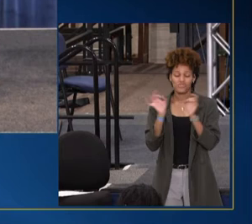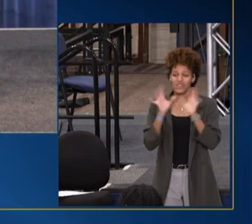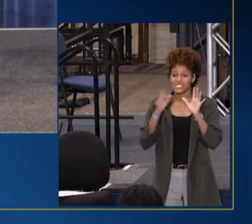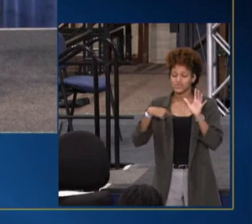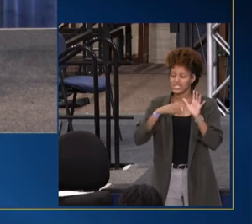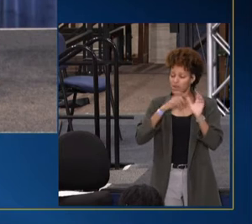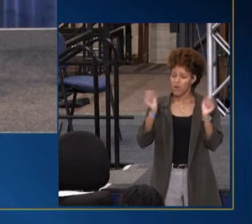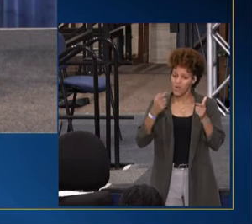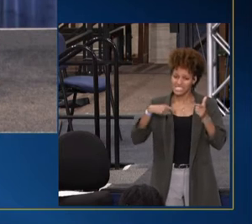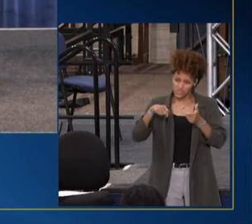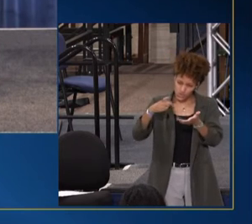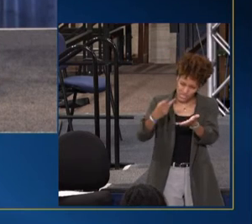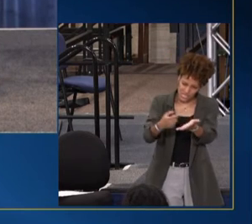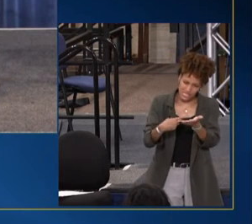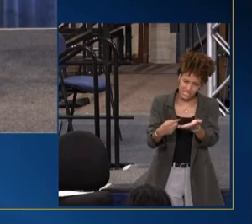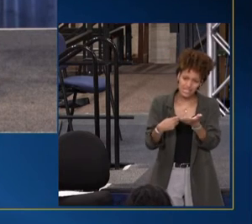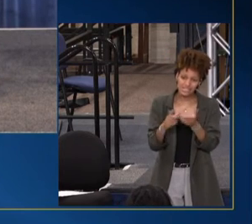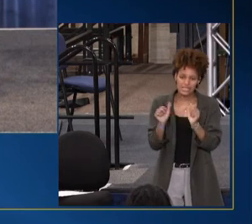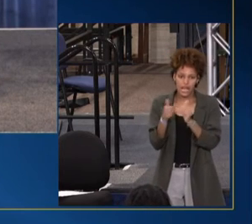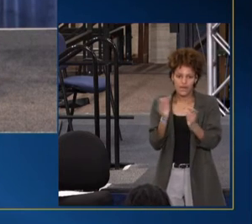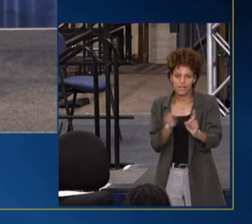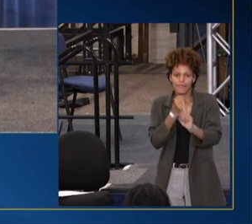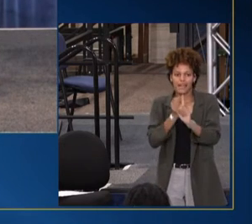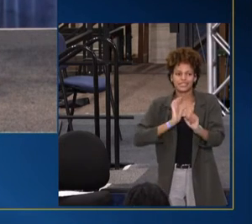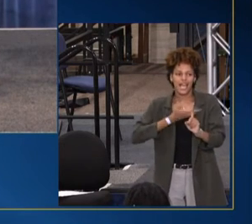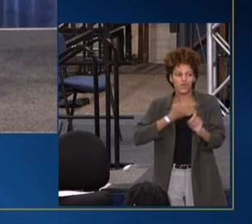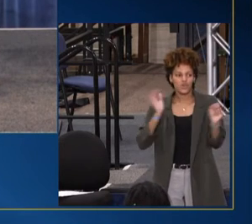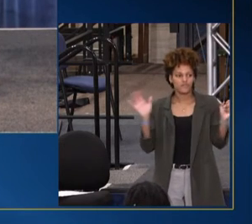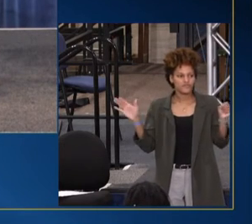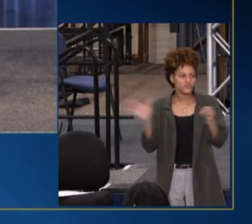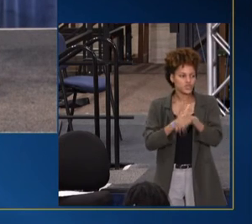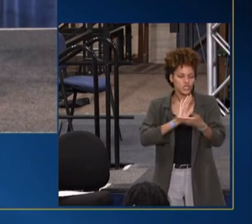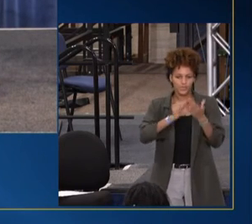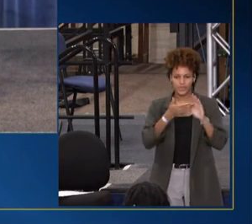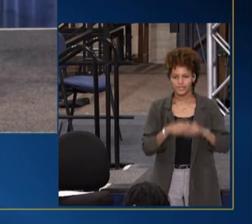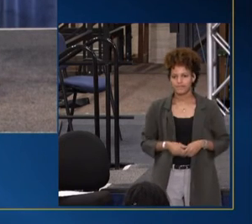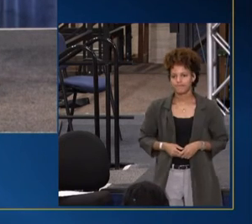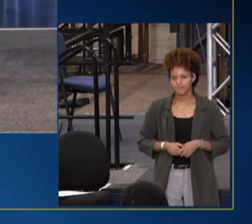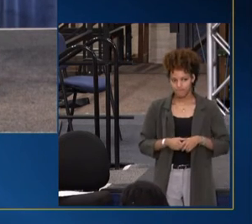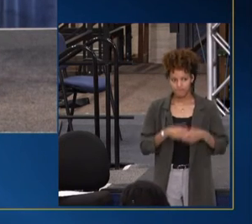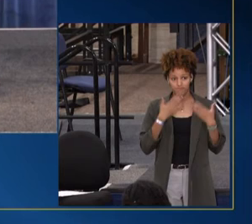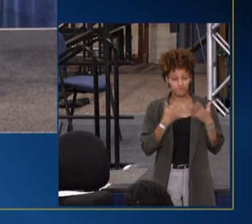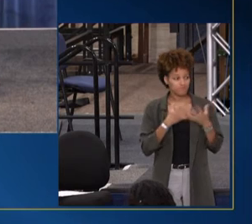one, especially the way it impacts our community. Absolutely. Thank you so much.